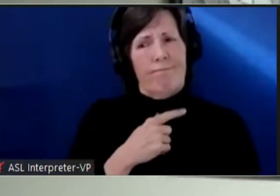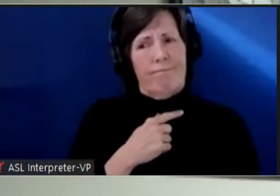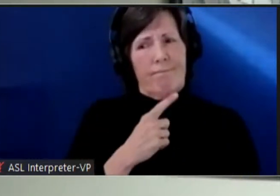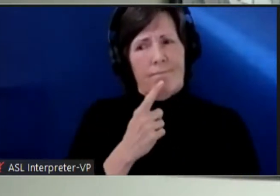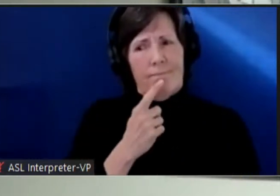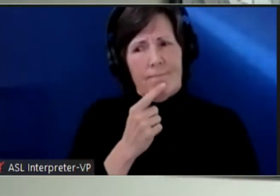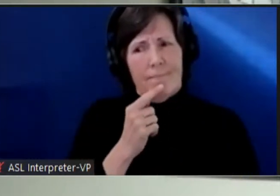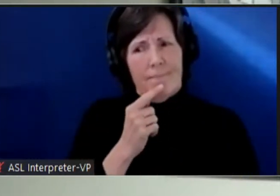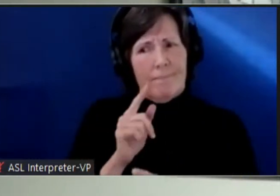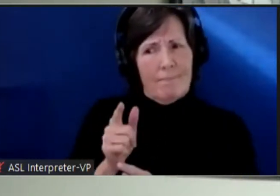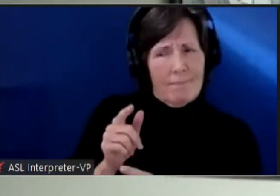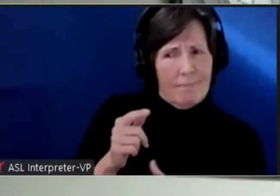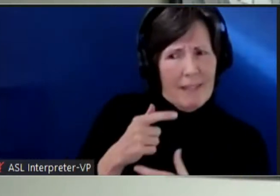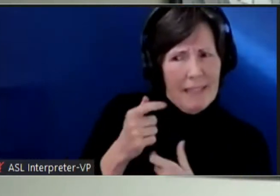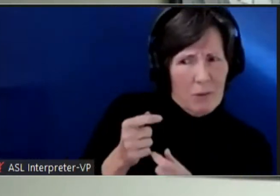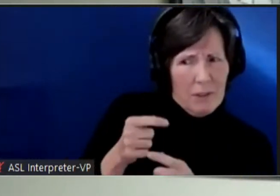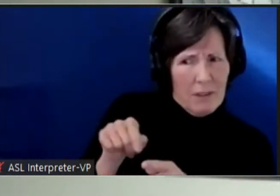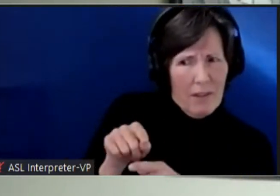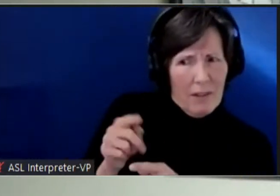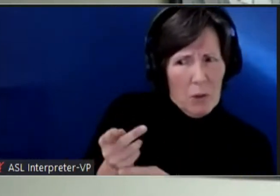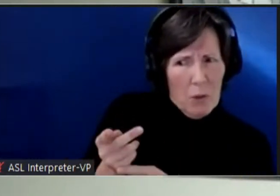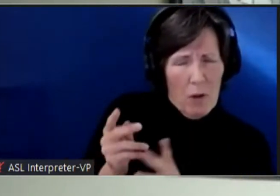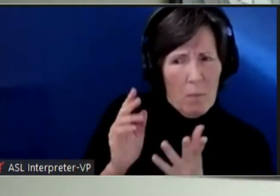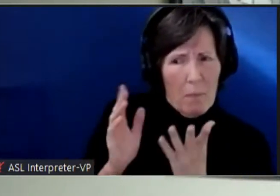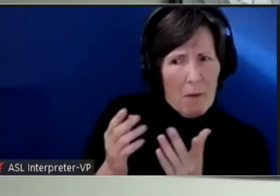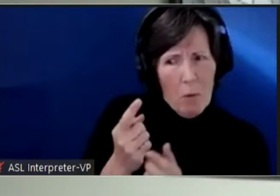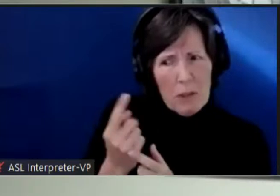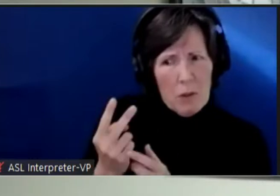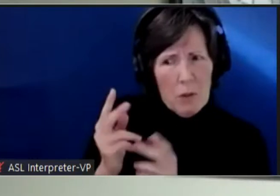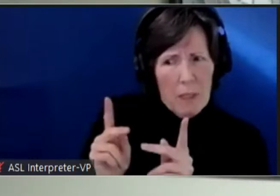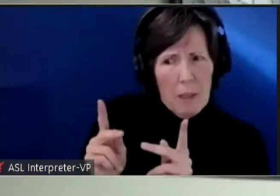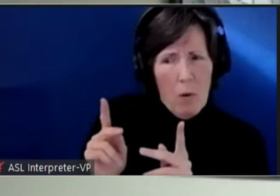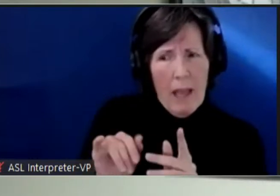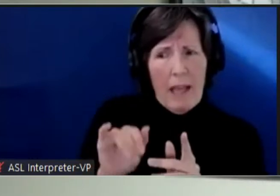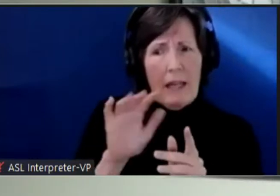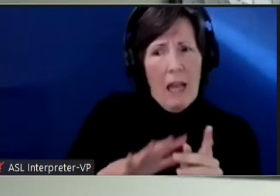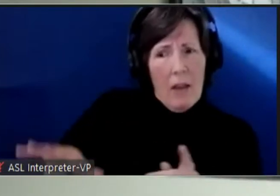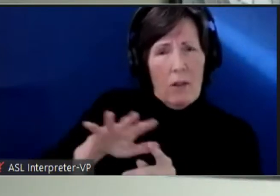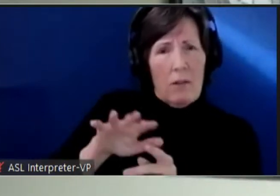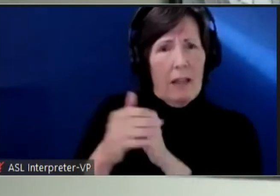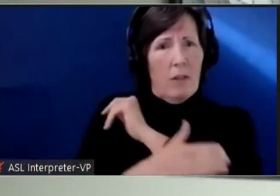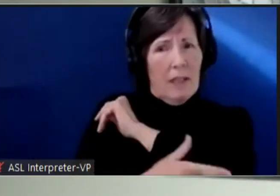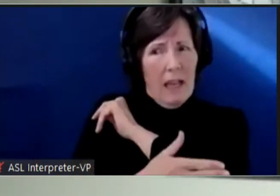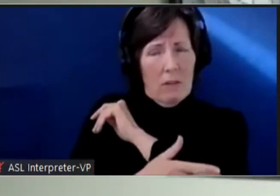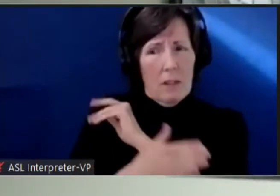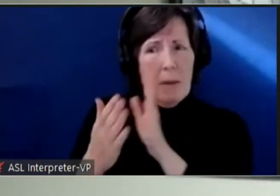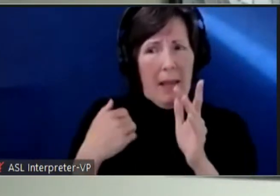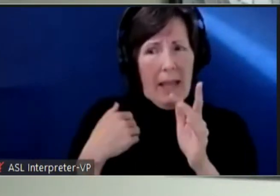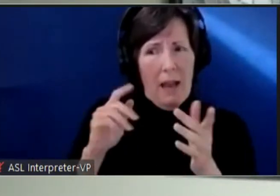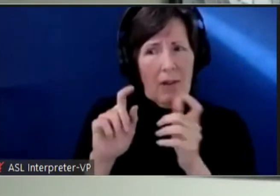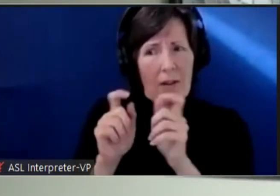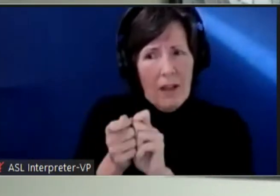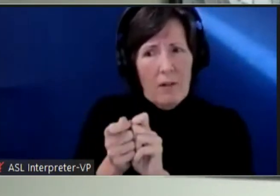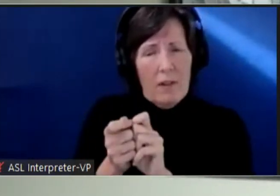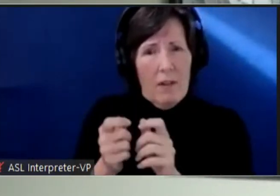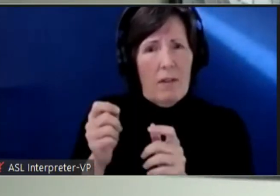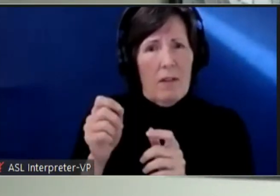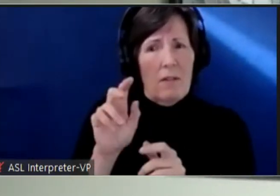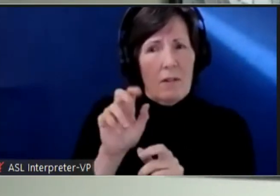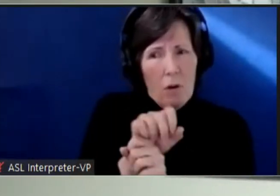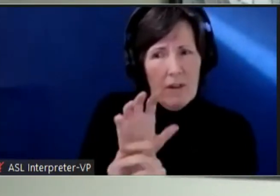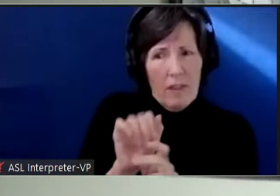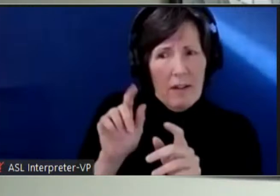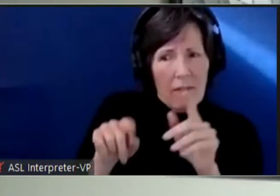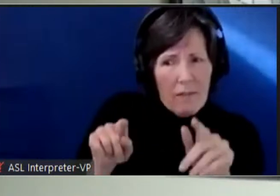as some surrounding counties have shown some variants. And so I've talked with CDPH about sending off those